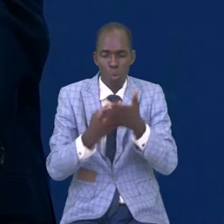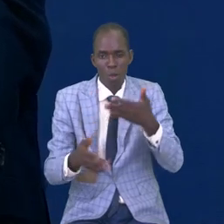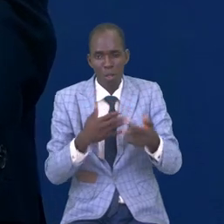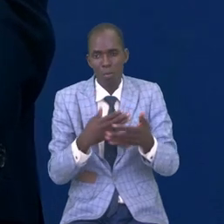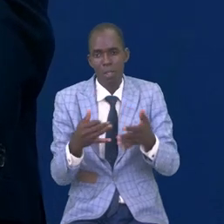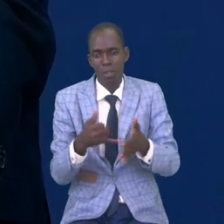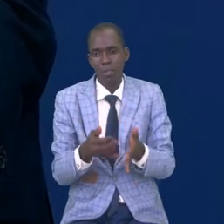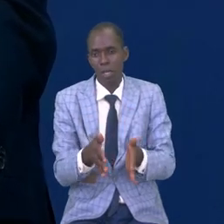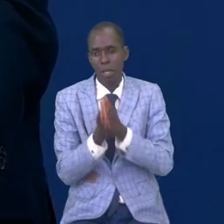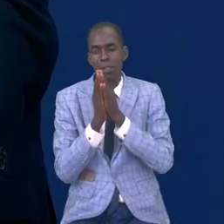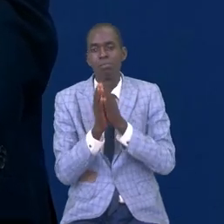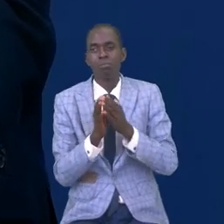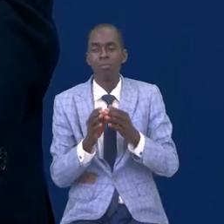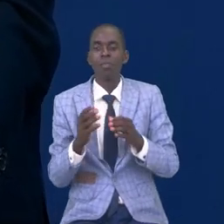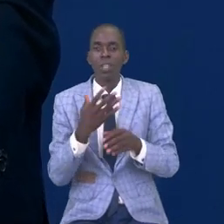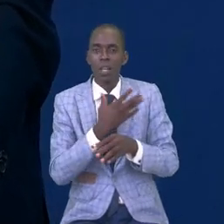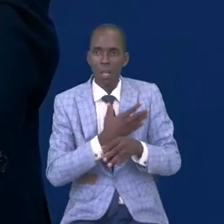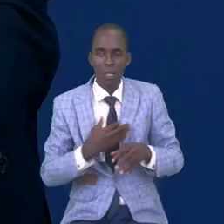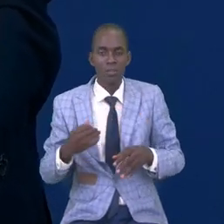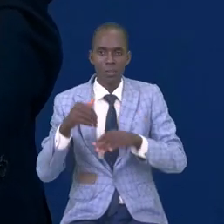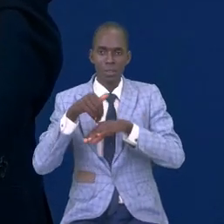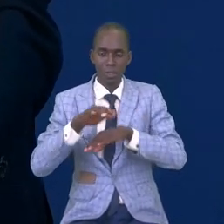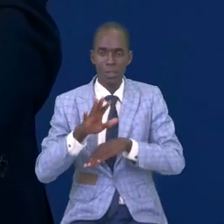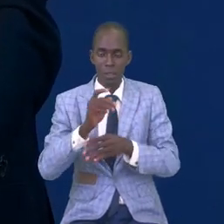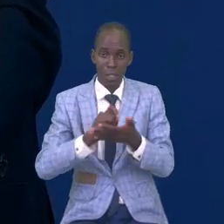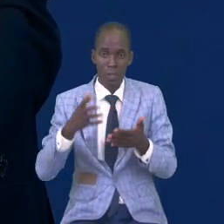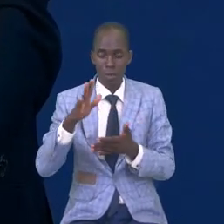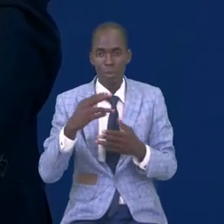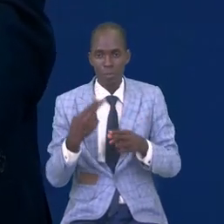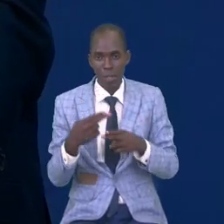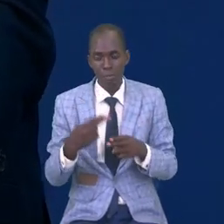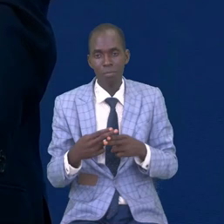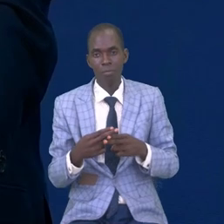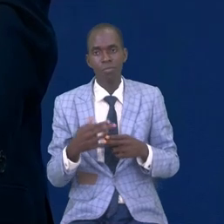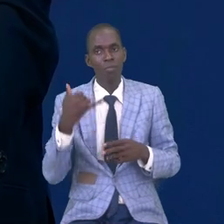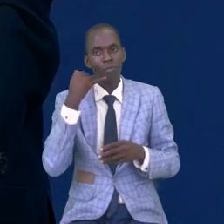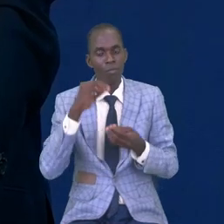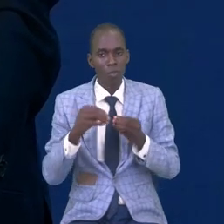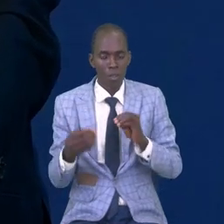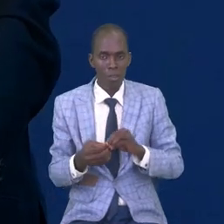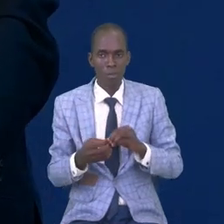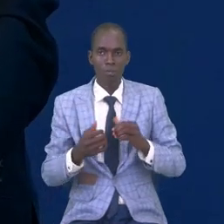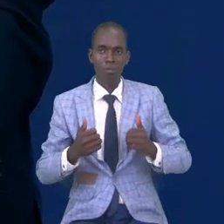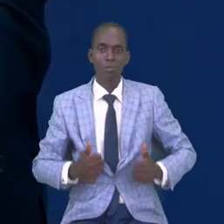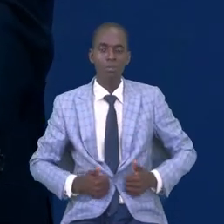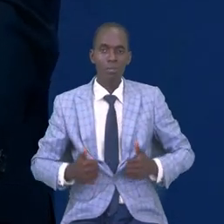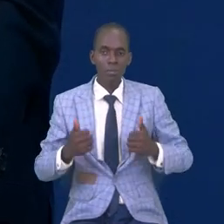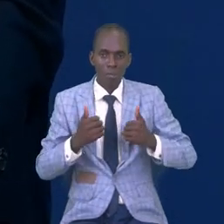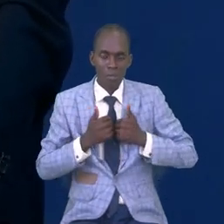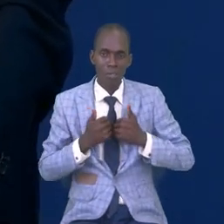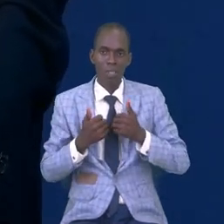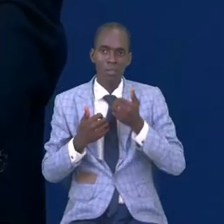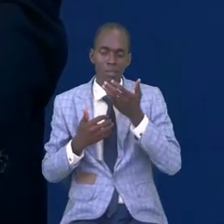name, phone number, and your location address via SMS or